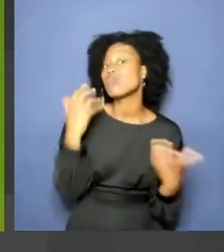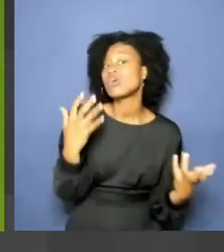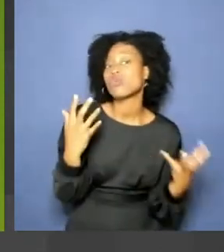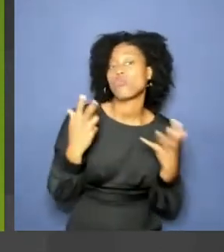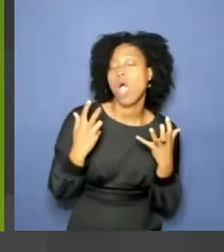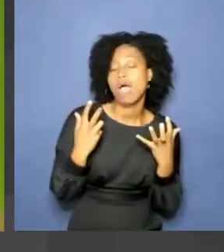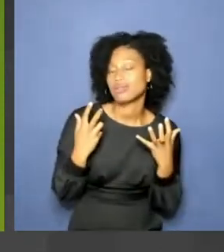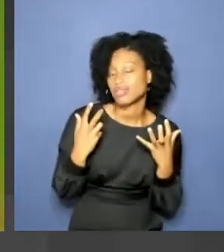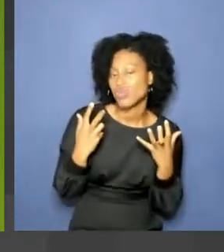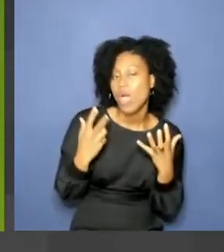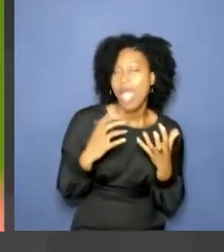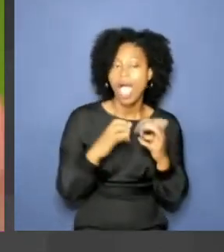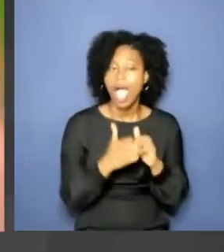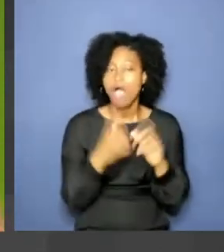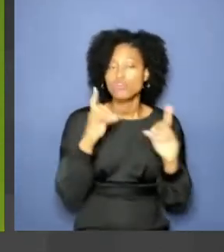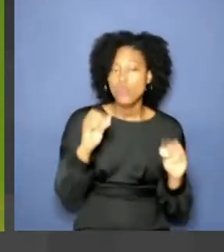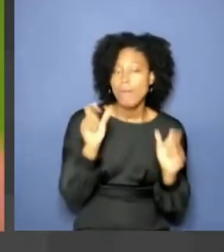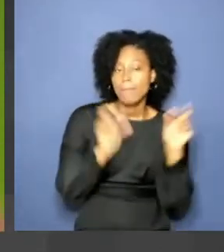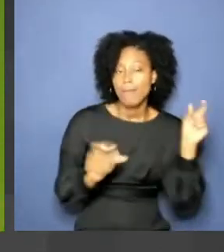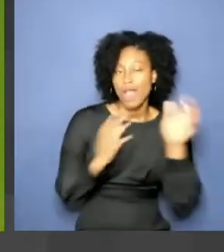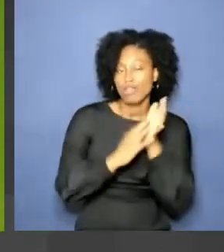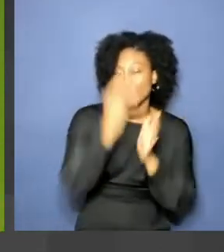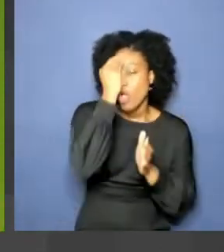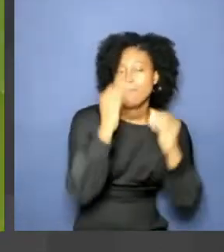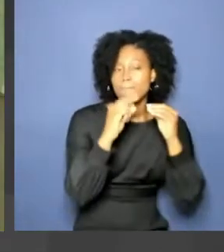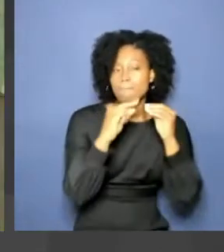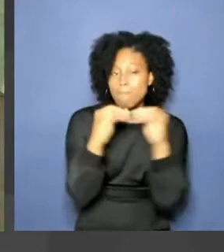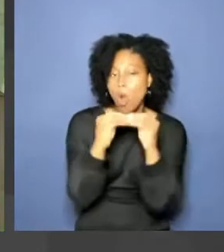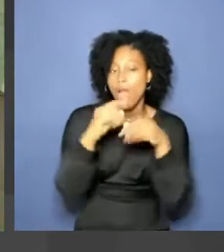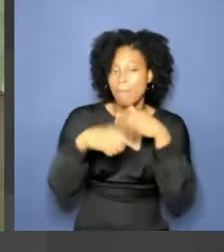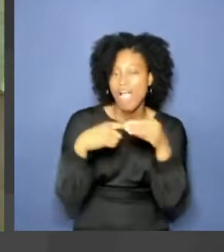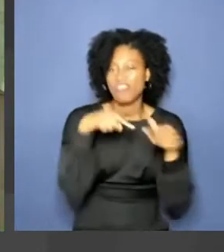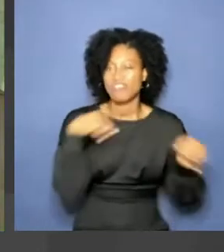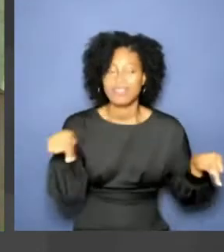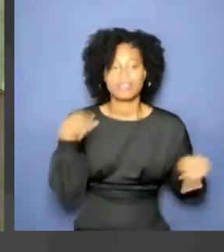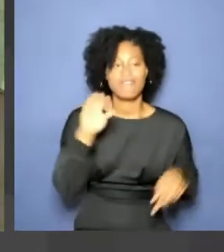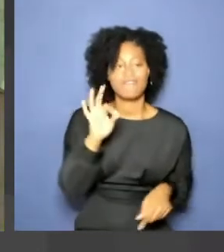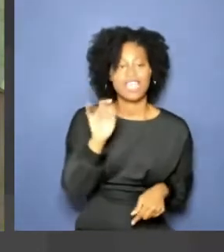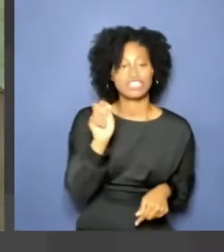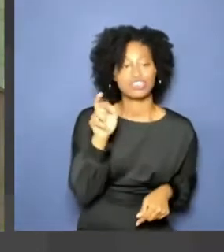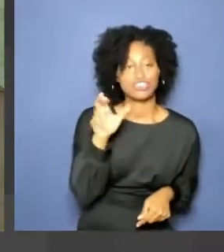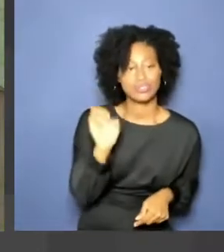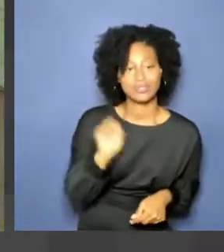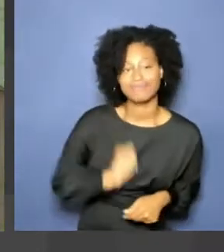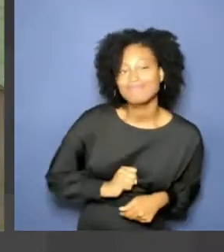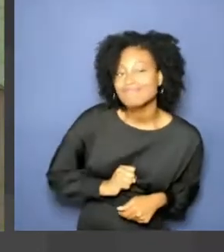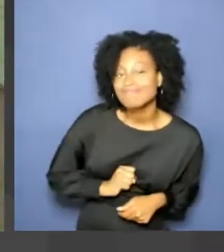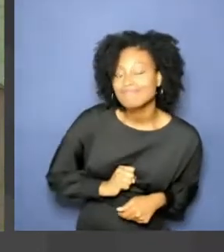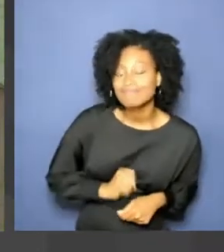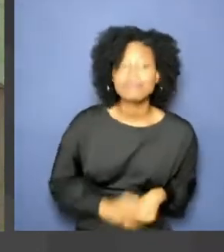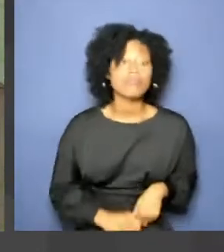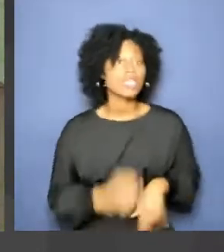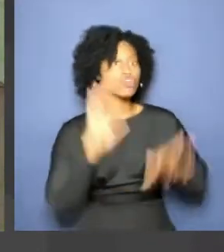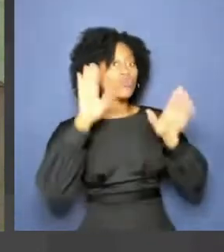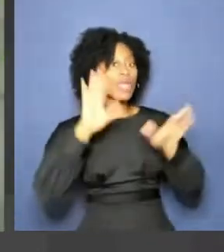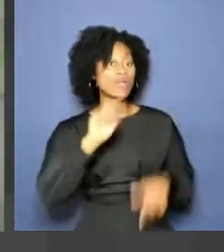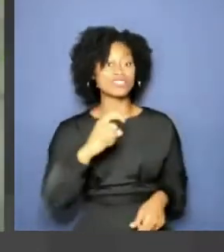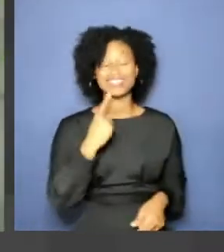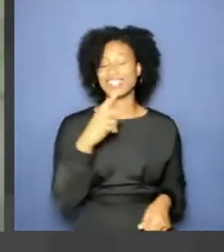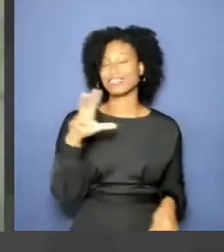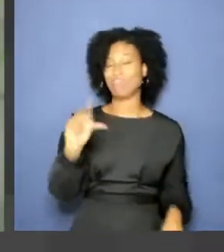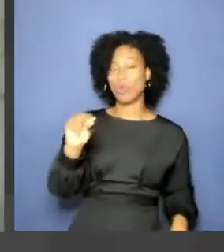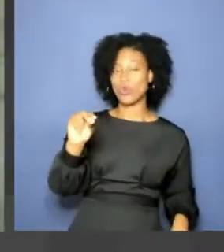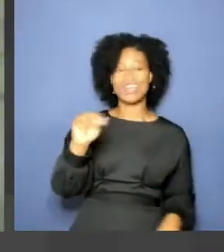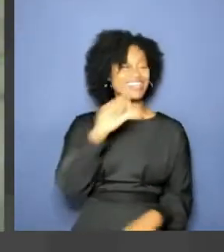how do people learn more about these features? It's such a great question because the answer is no. They aren't just